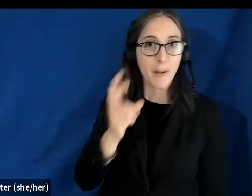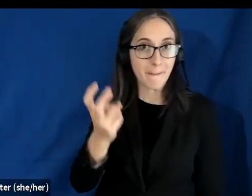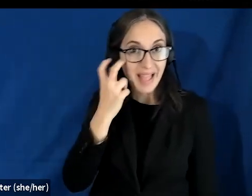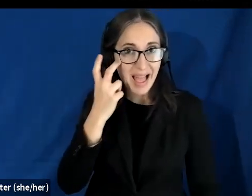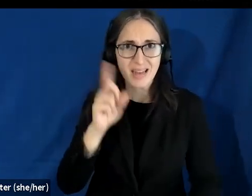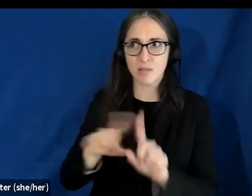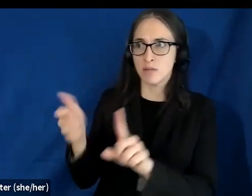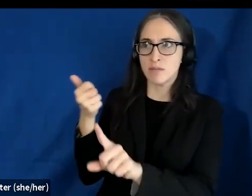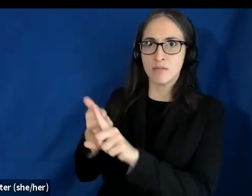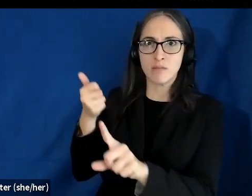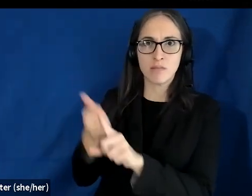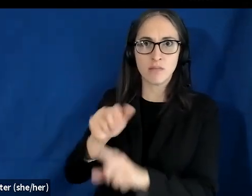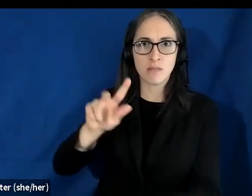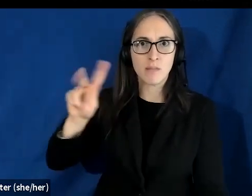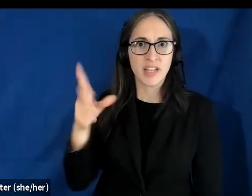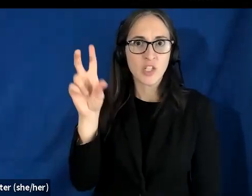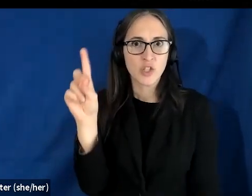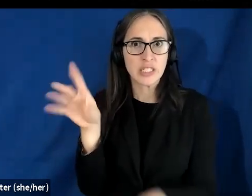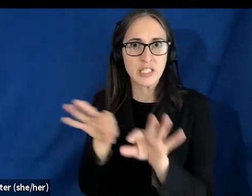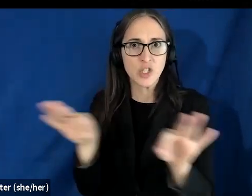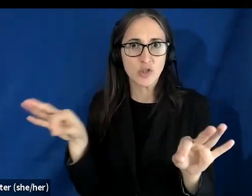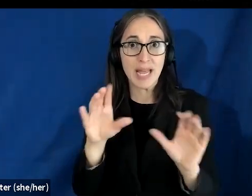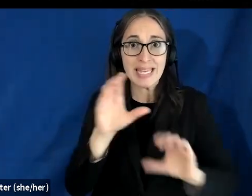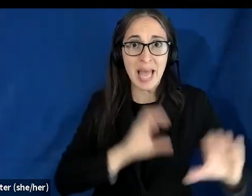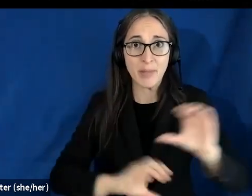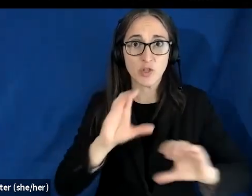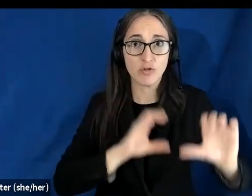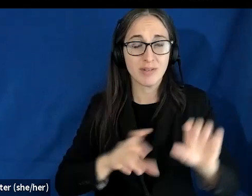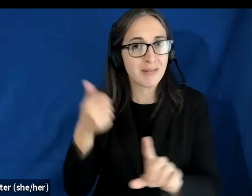chemistry, and she teaches bioengineering